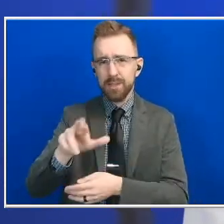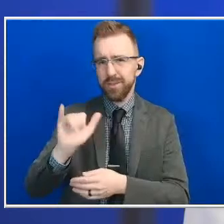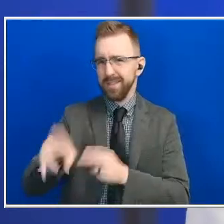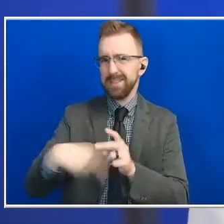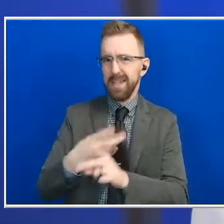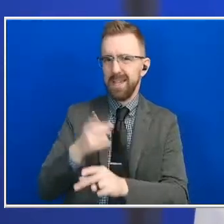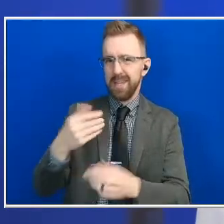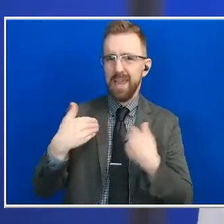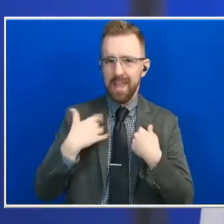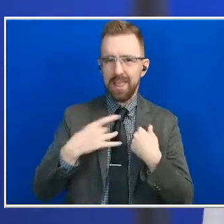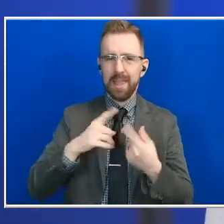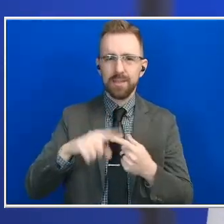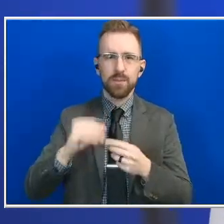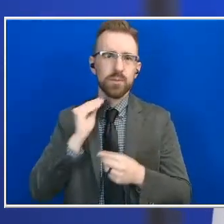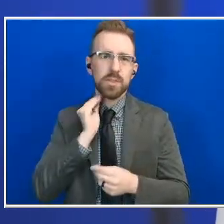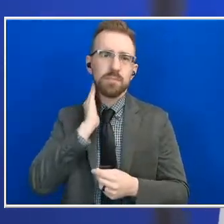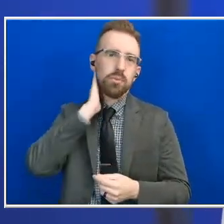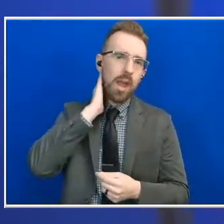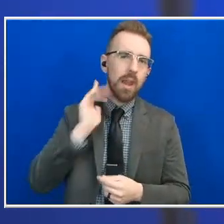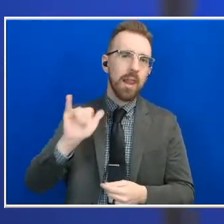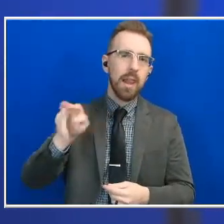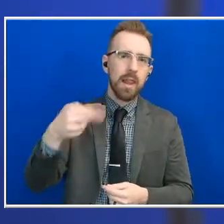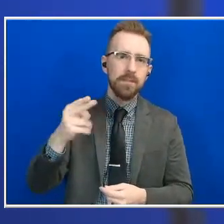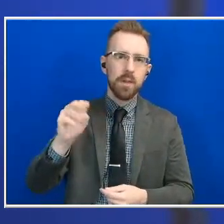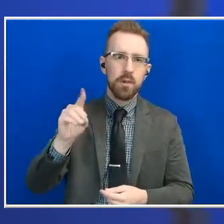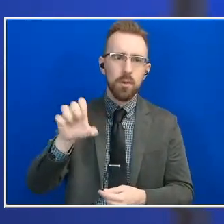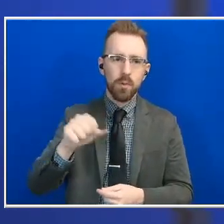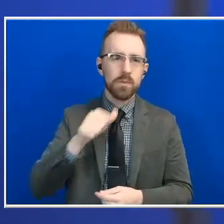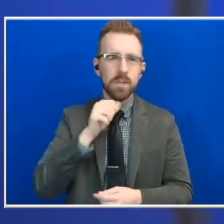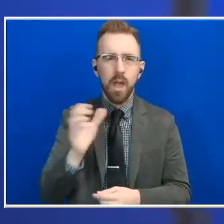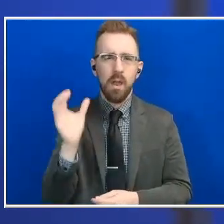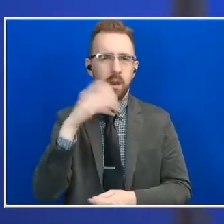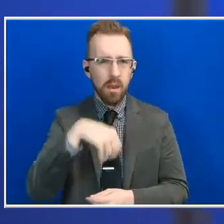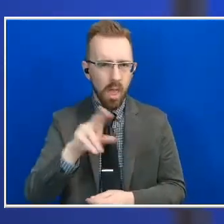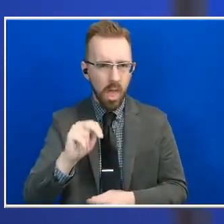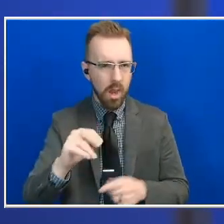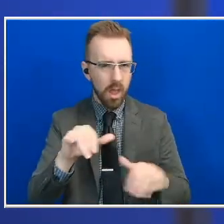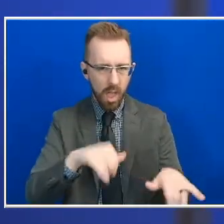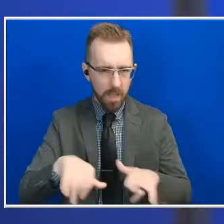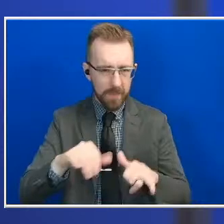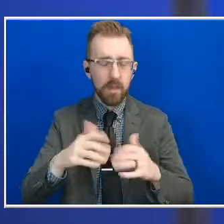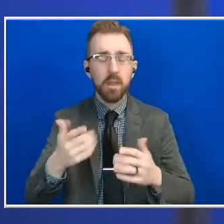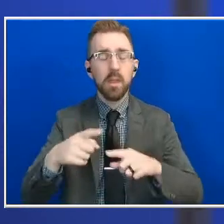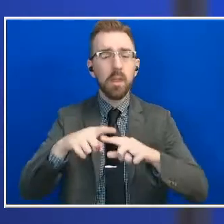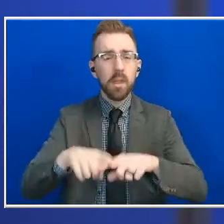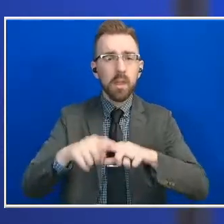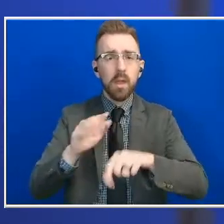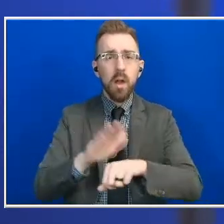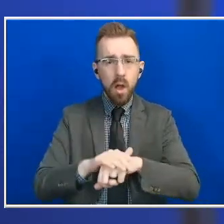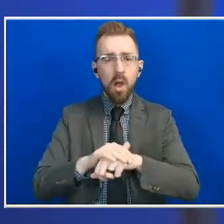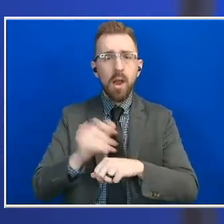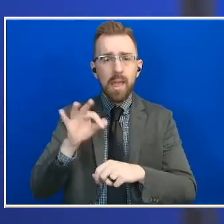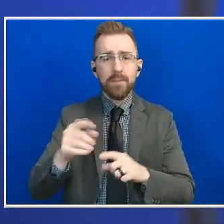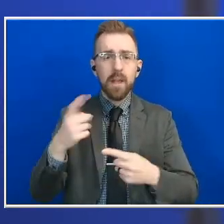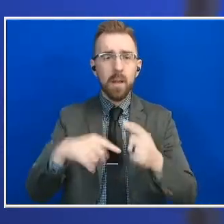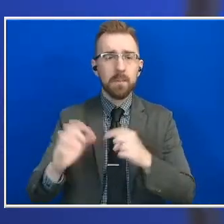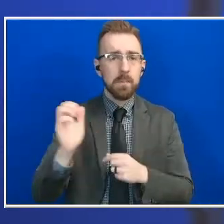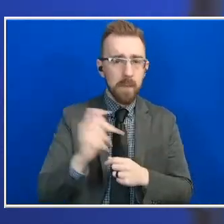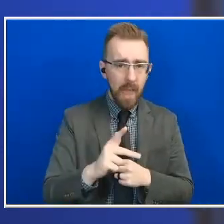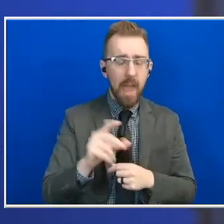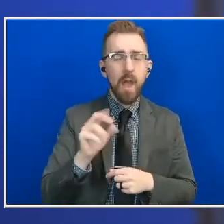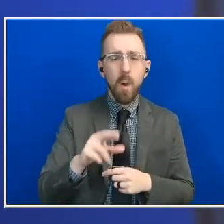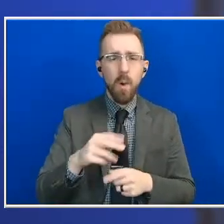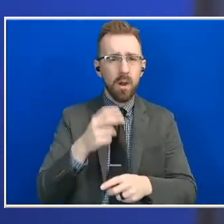lymph nodes. So not uncommon. Now it does depend, whether or not it comes back or how difficult it is to cure or